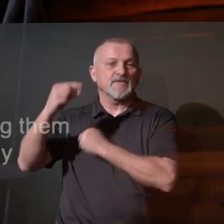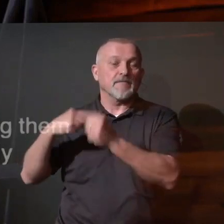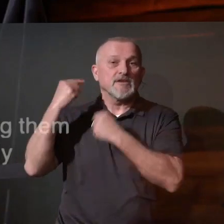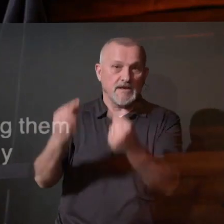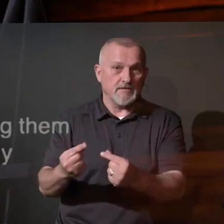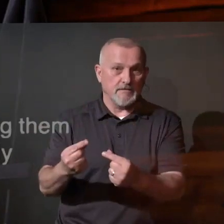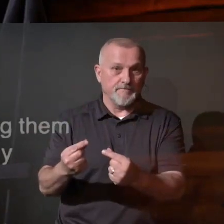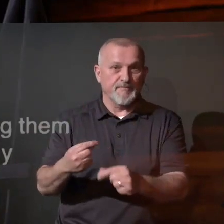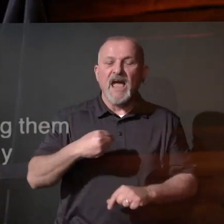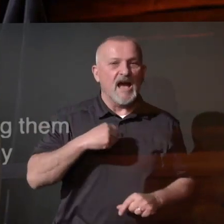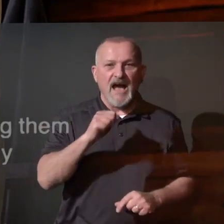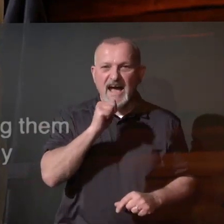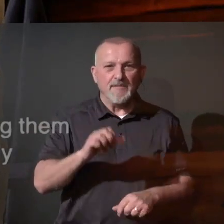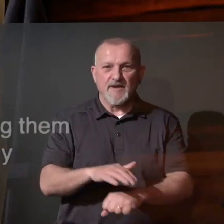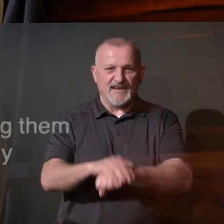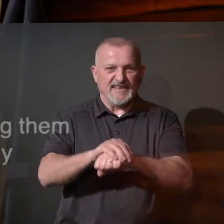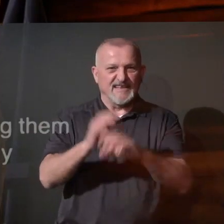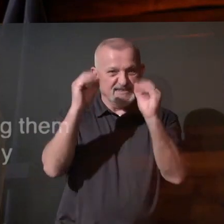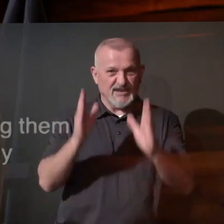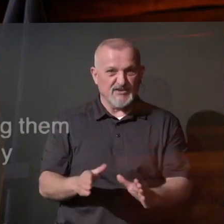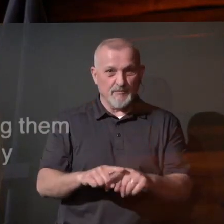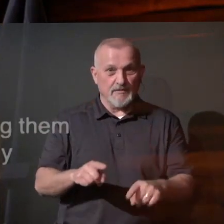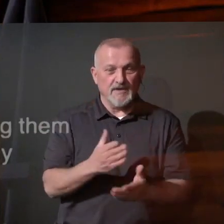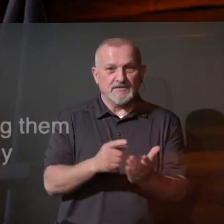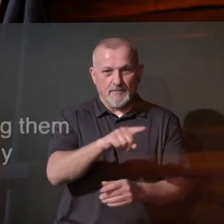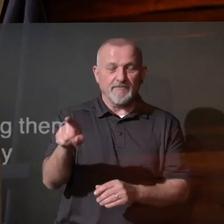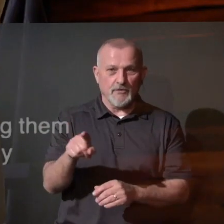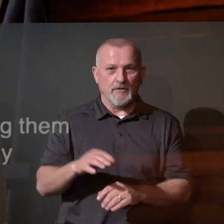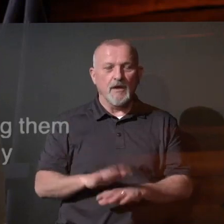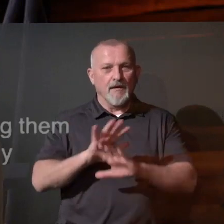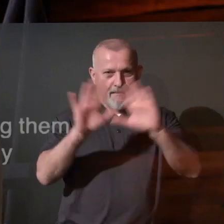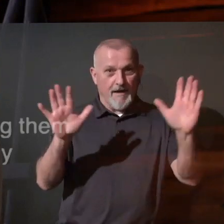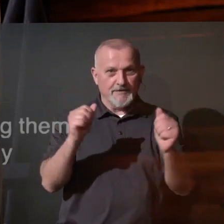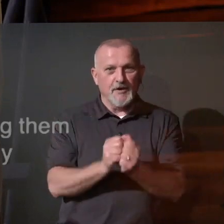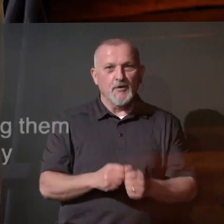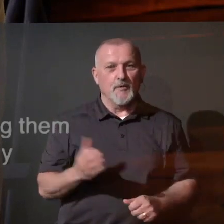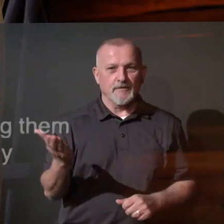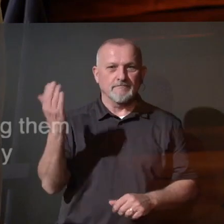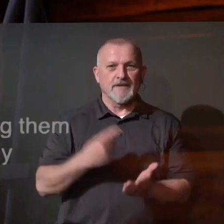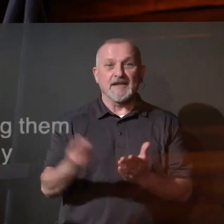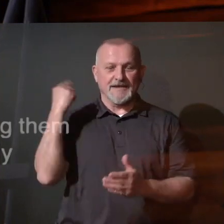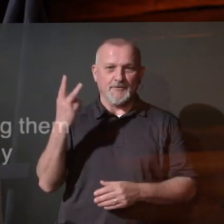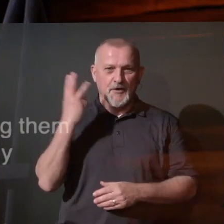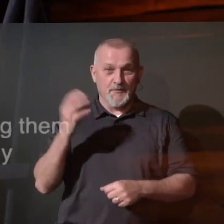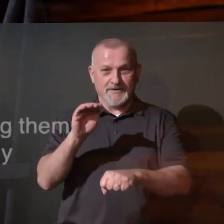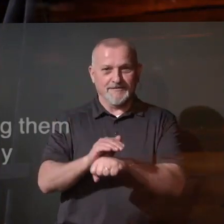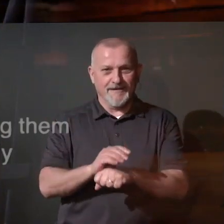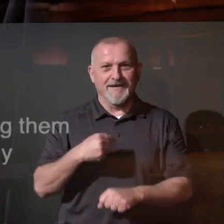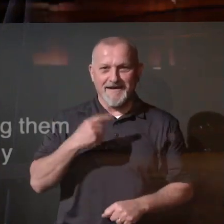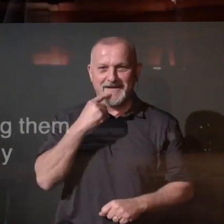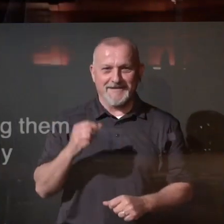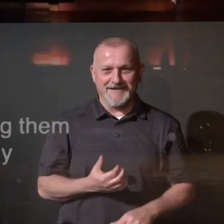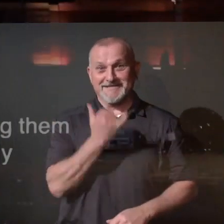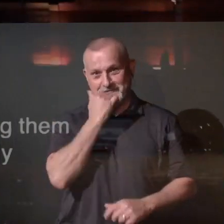are listening are, or you're really good at English. Obviously, from Wednesday night's live feed, I can't speak sometimes and say wrong